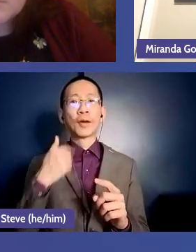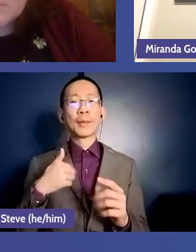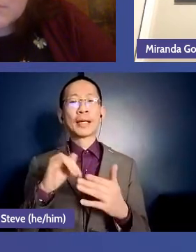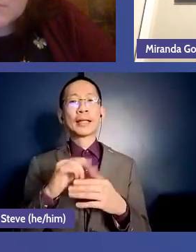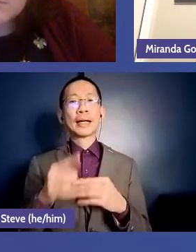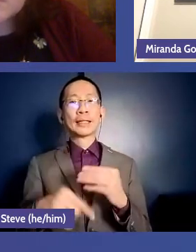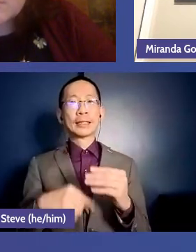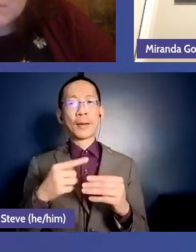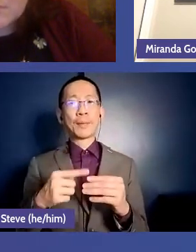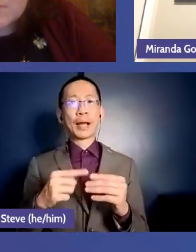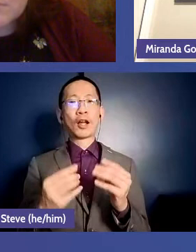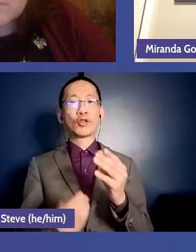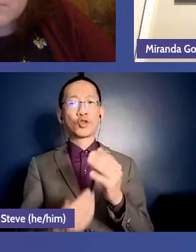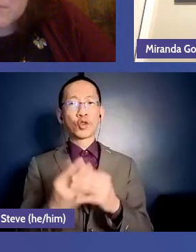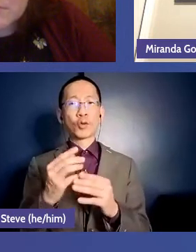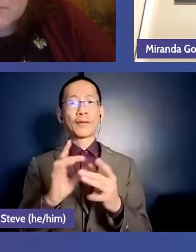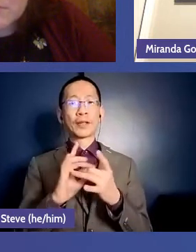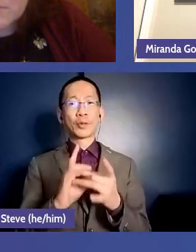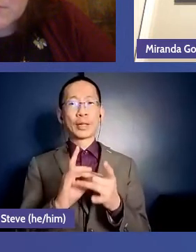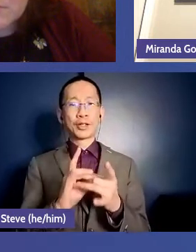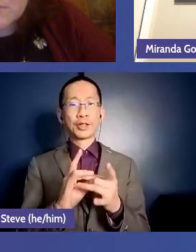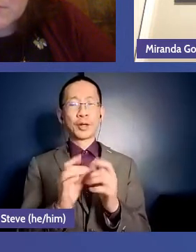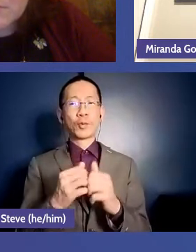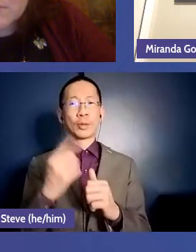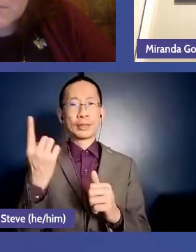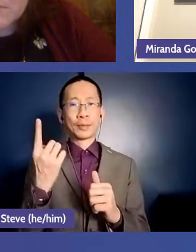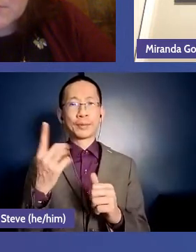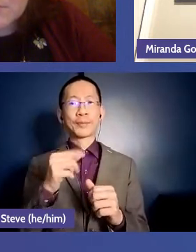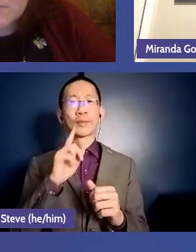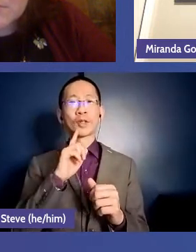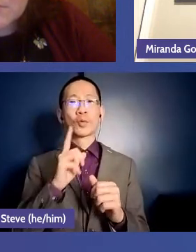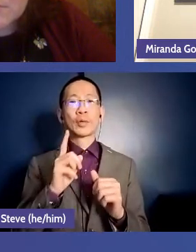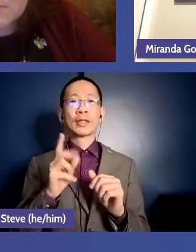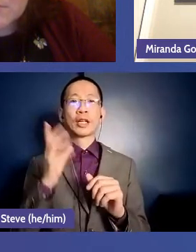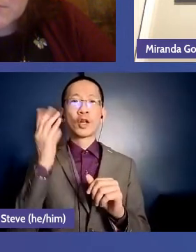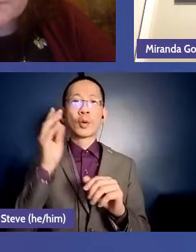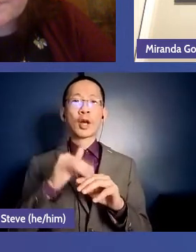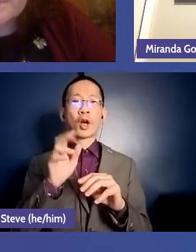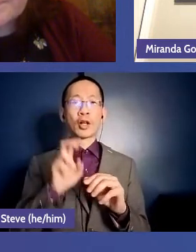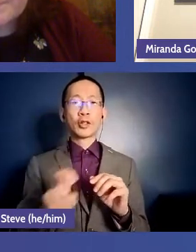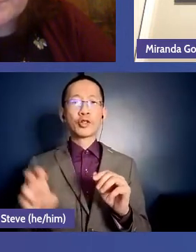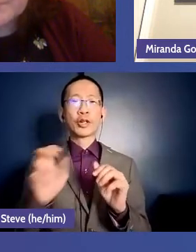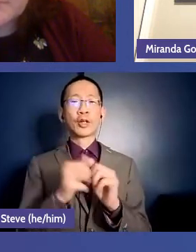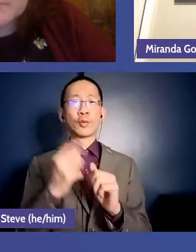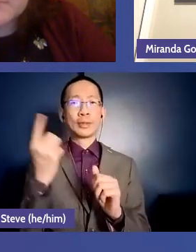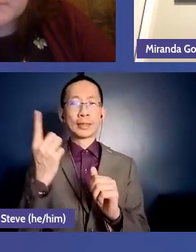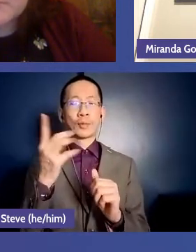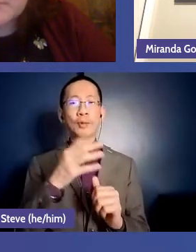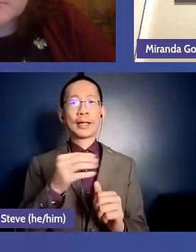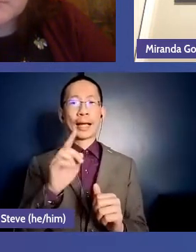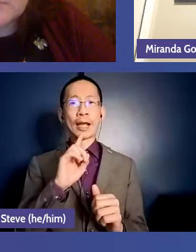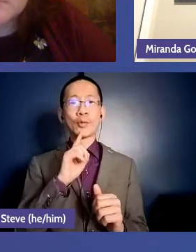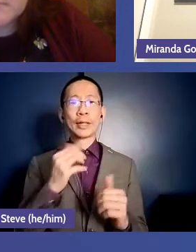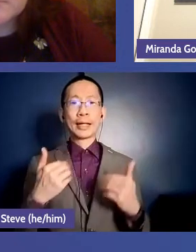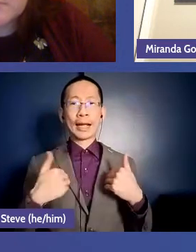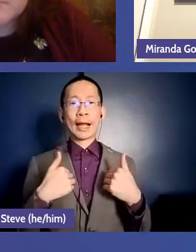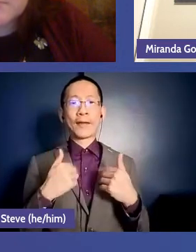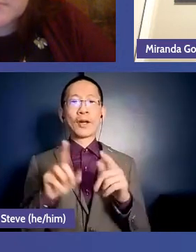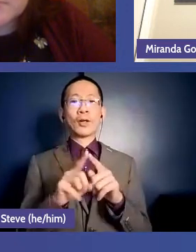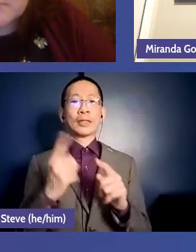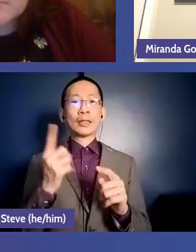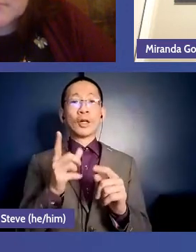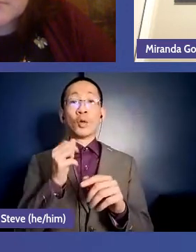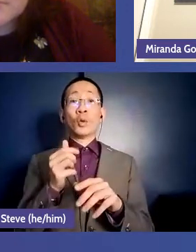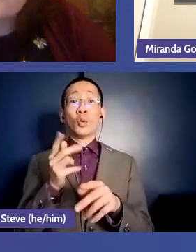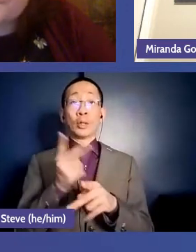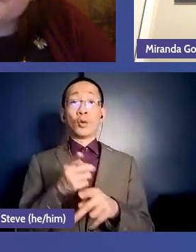you know, cultivating a relationship with someone and really going on a journey with someone, and having also someone that holds you